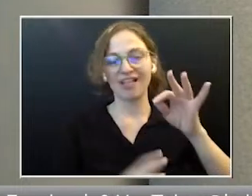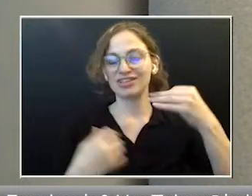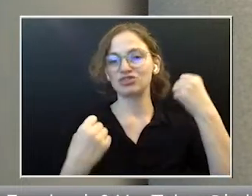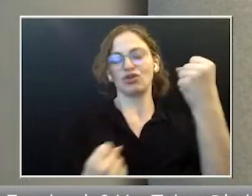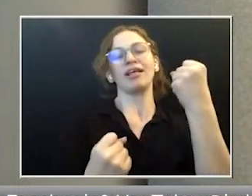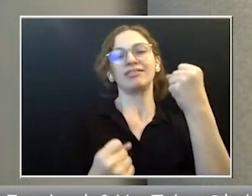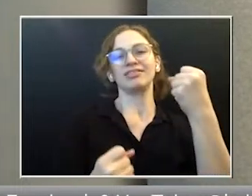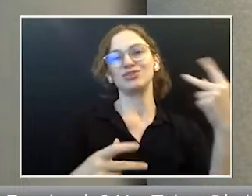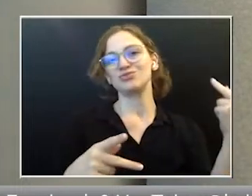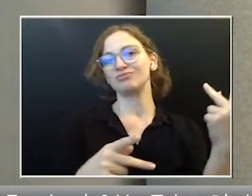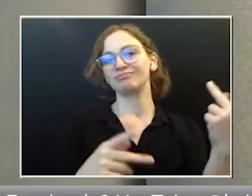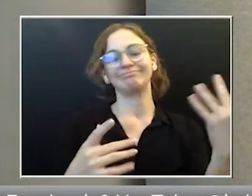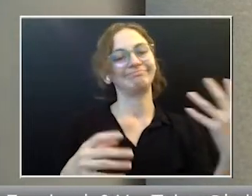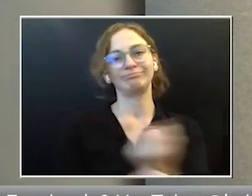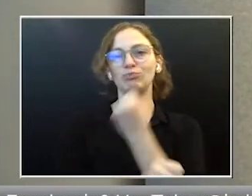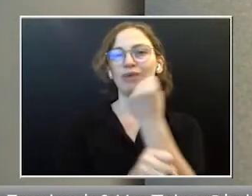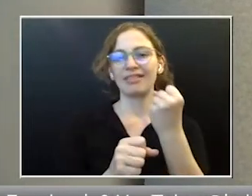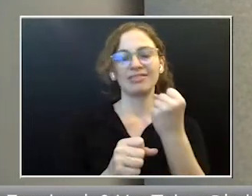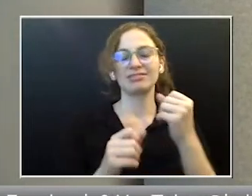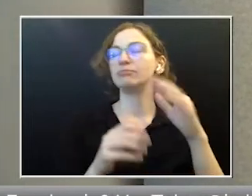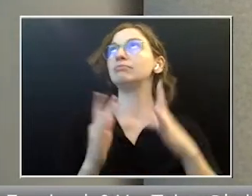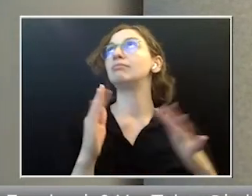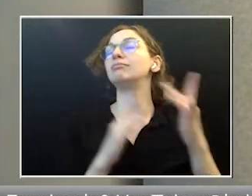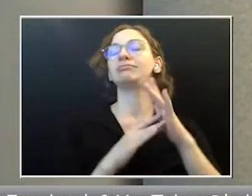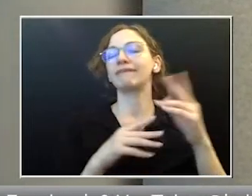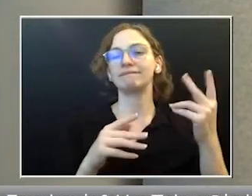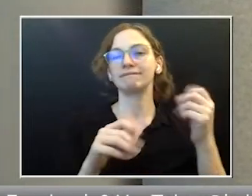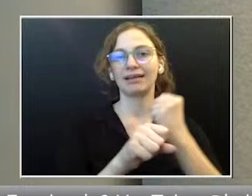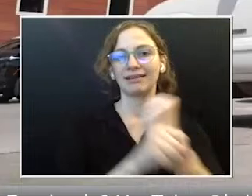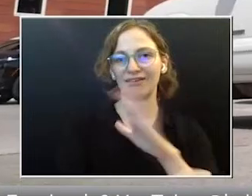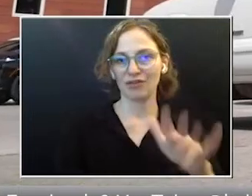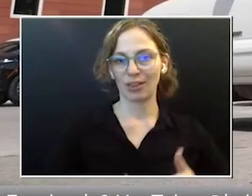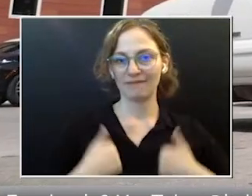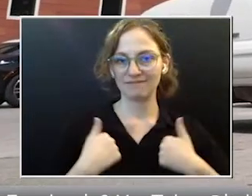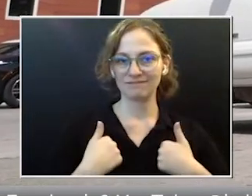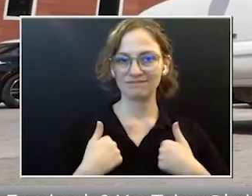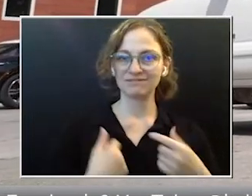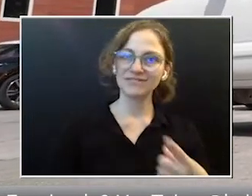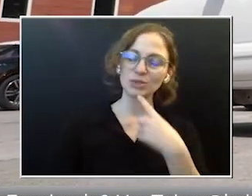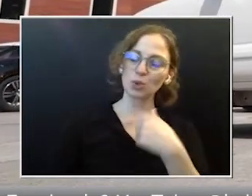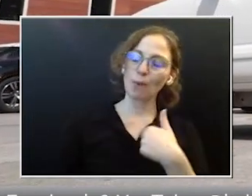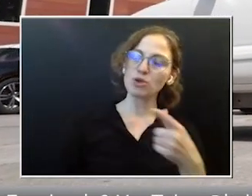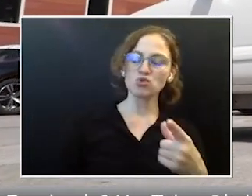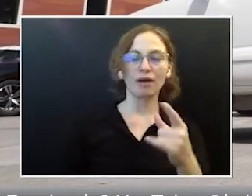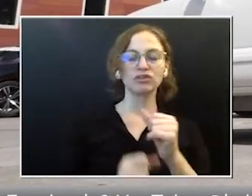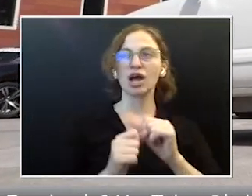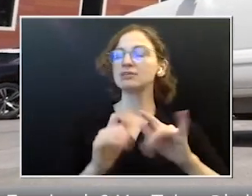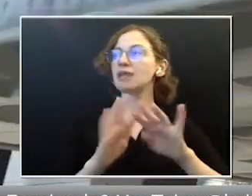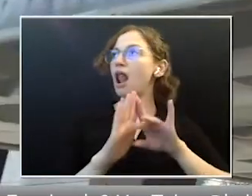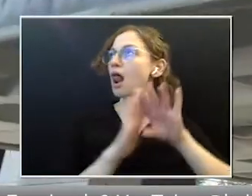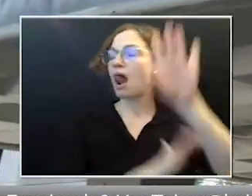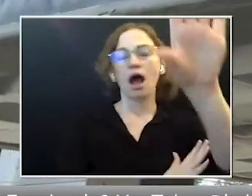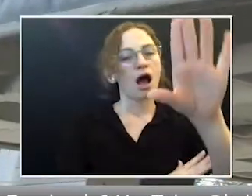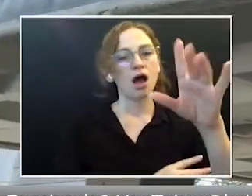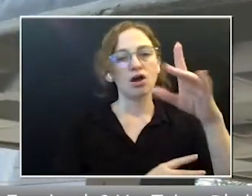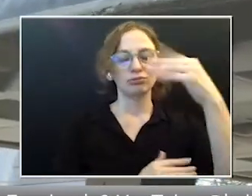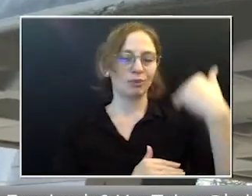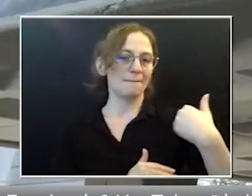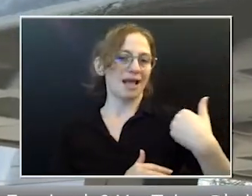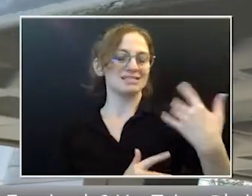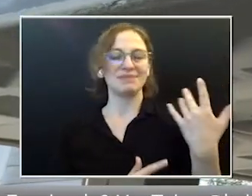He goes, you have just blossomed. It reminds me of a monarch butterfly. 1 month after she finished her cancer treatment in April